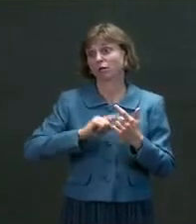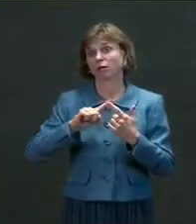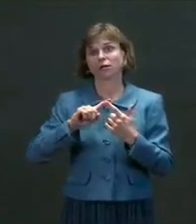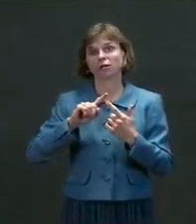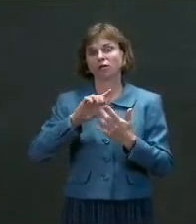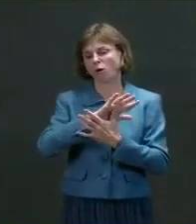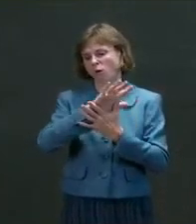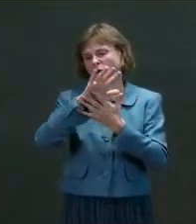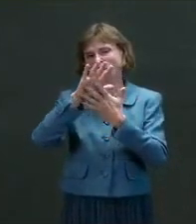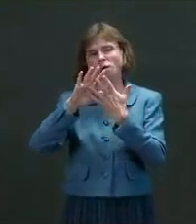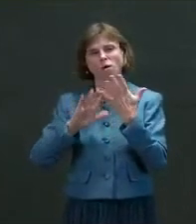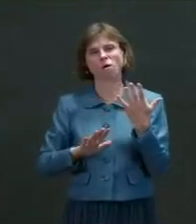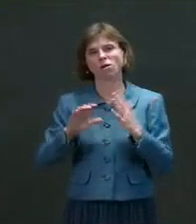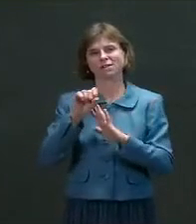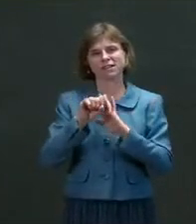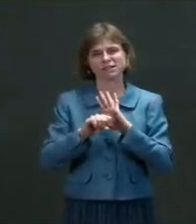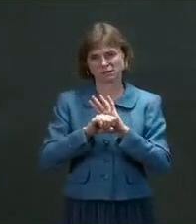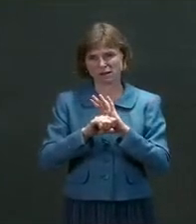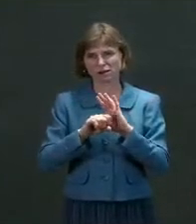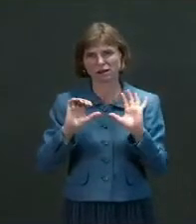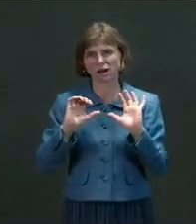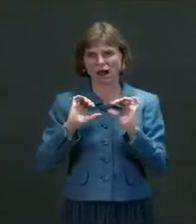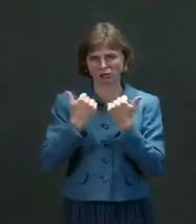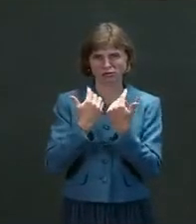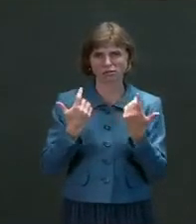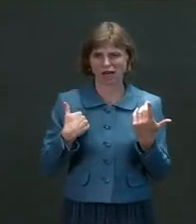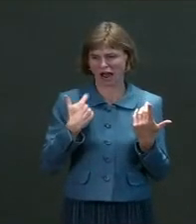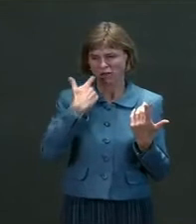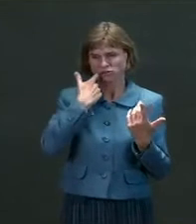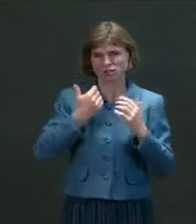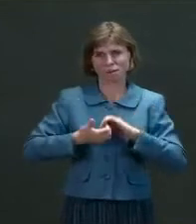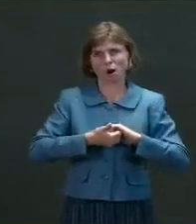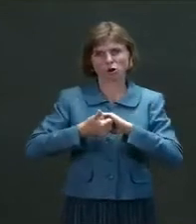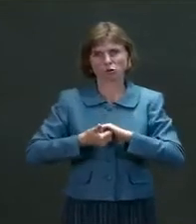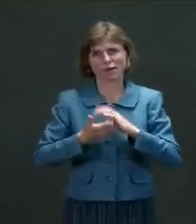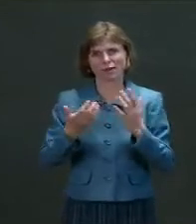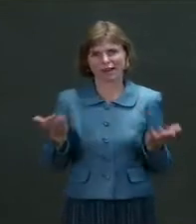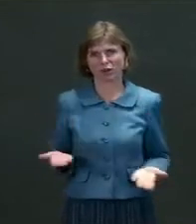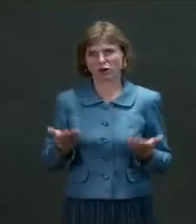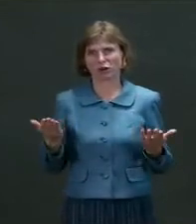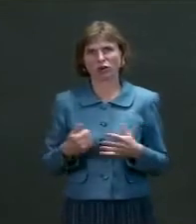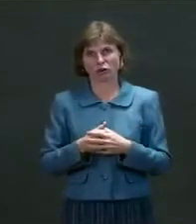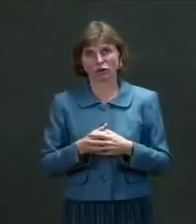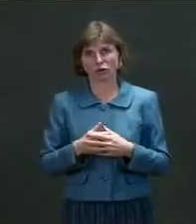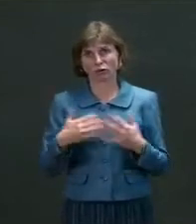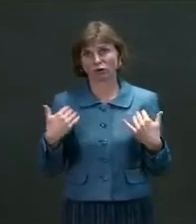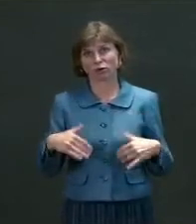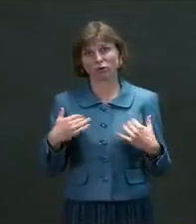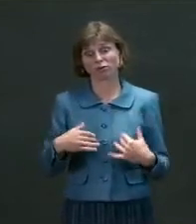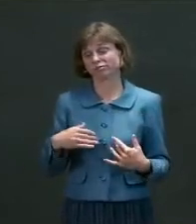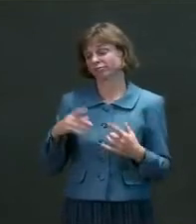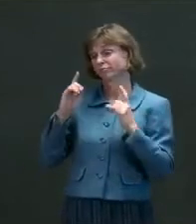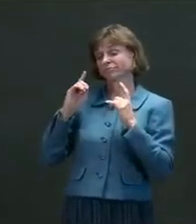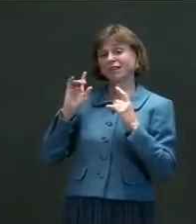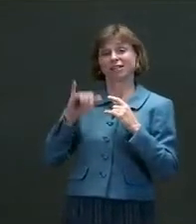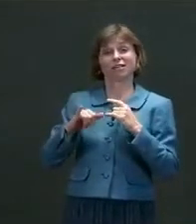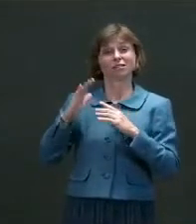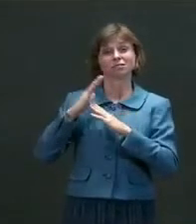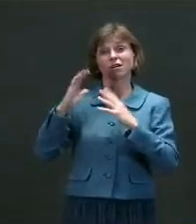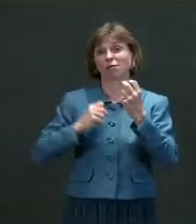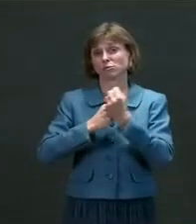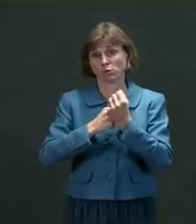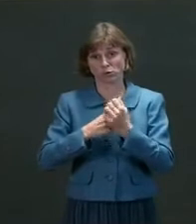the other state, everybody that I've partnered with here, I get nothing but the utmost support. And it's